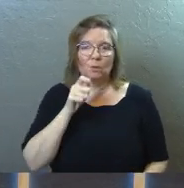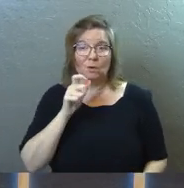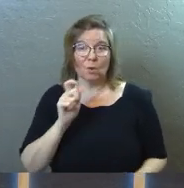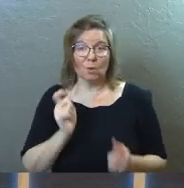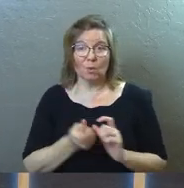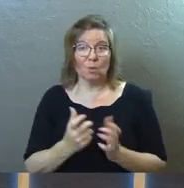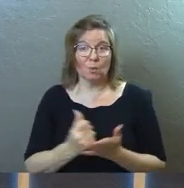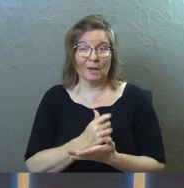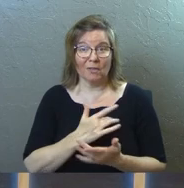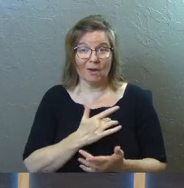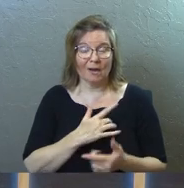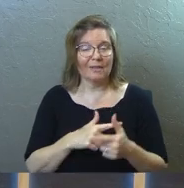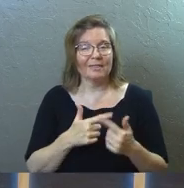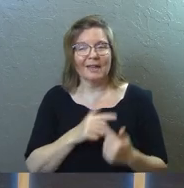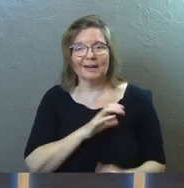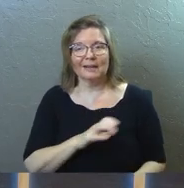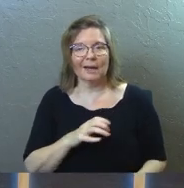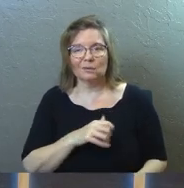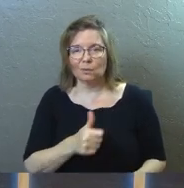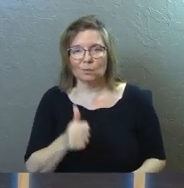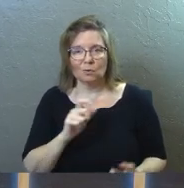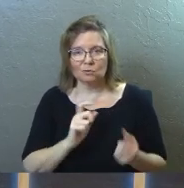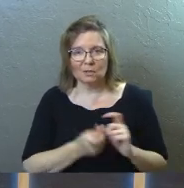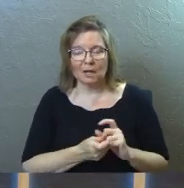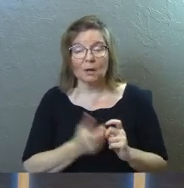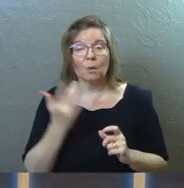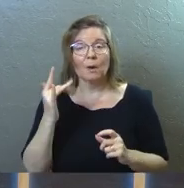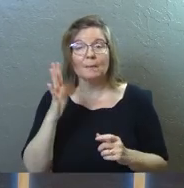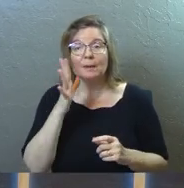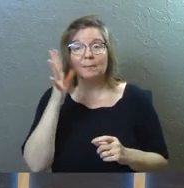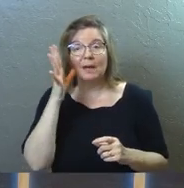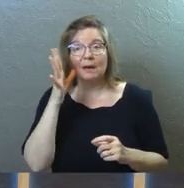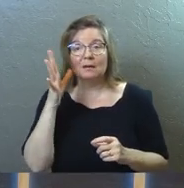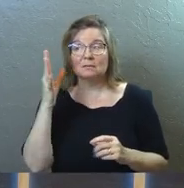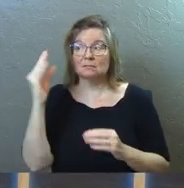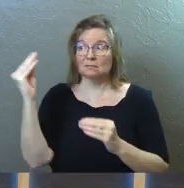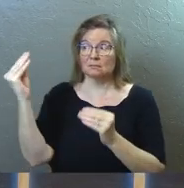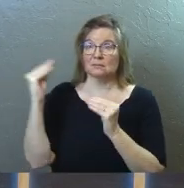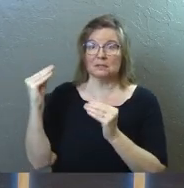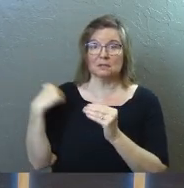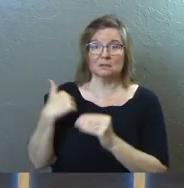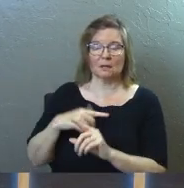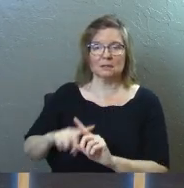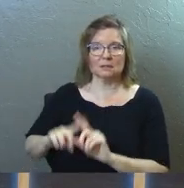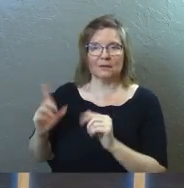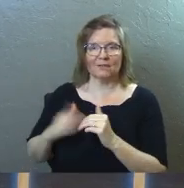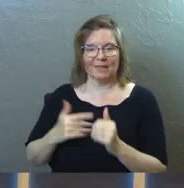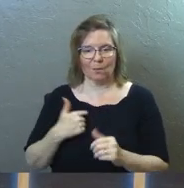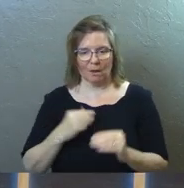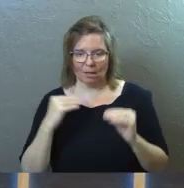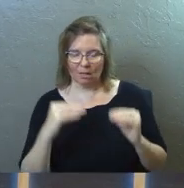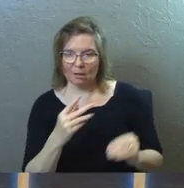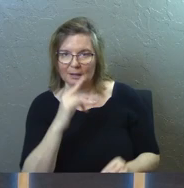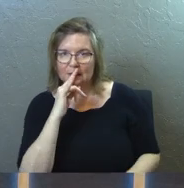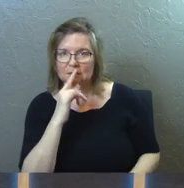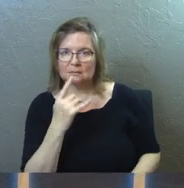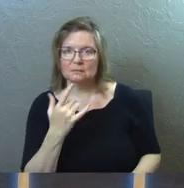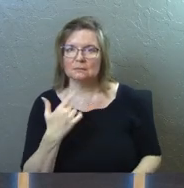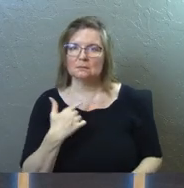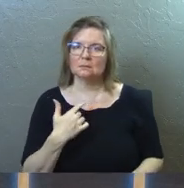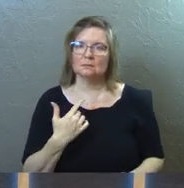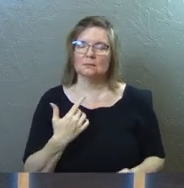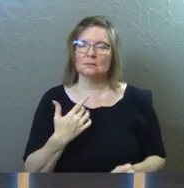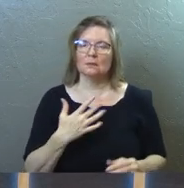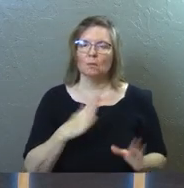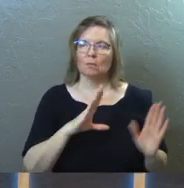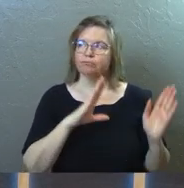their character. And the reason is because we're not parenting them like God the Father parents us. And that's what we're going to go back to.